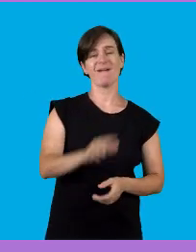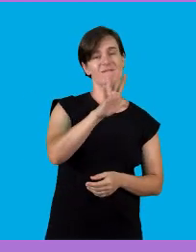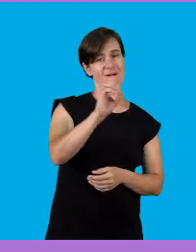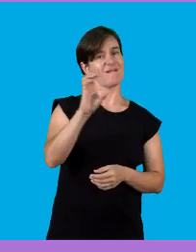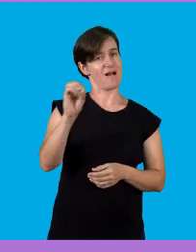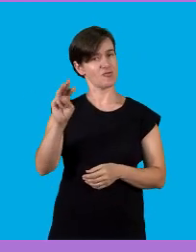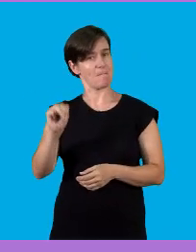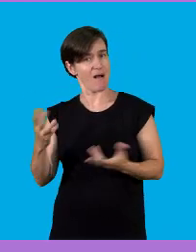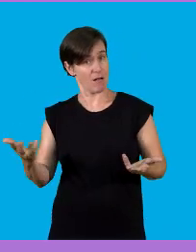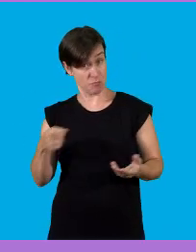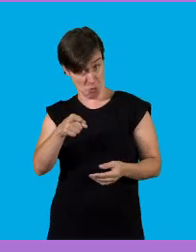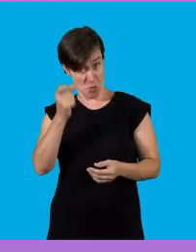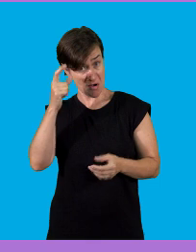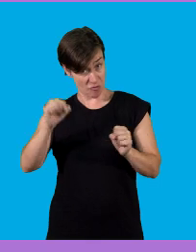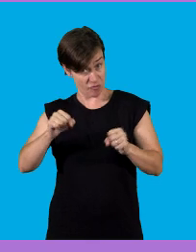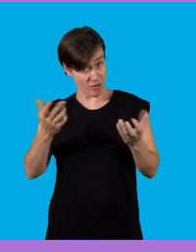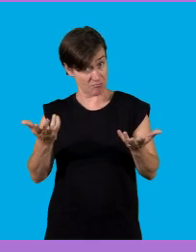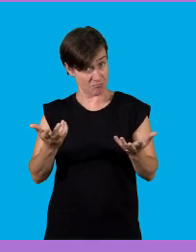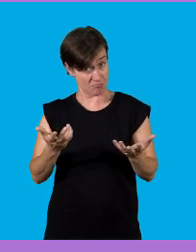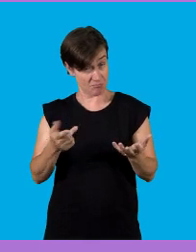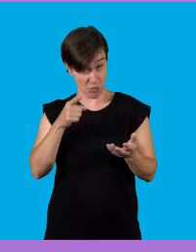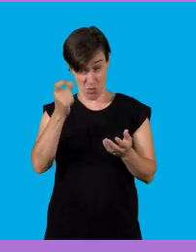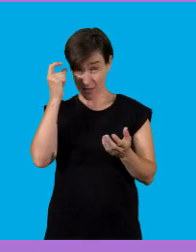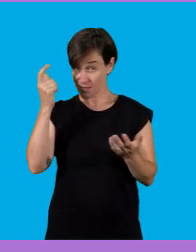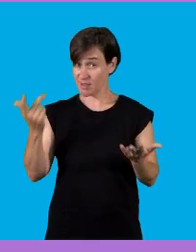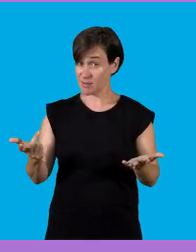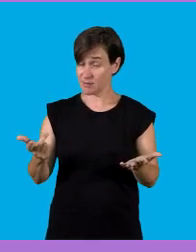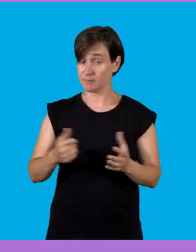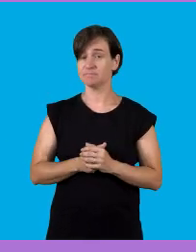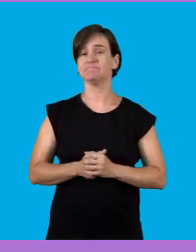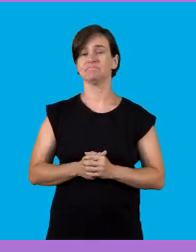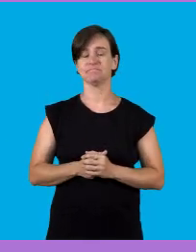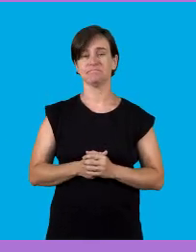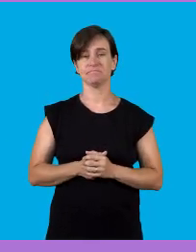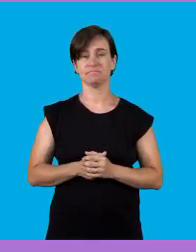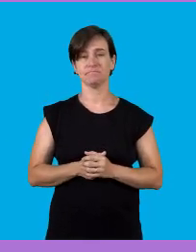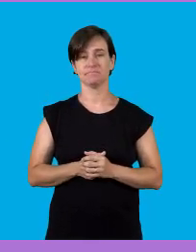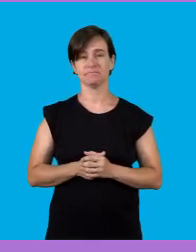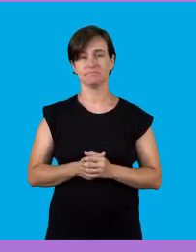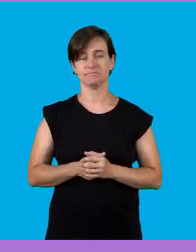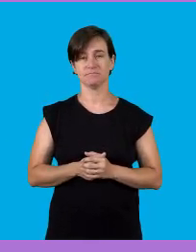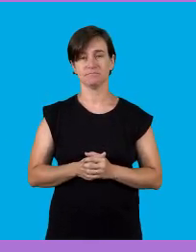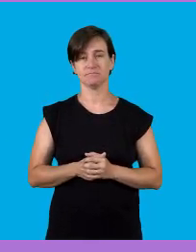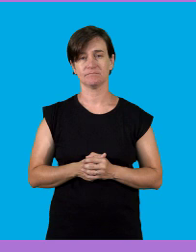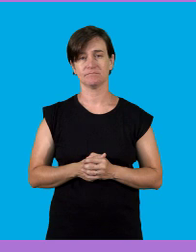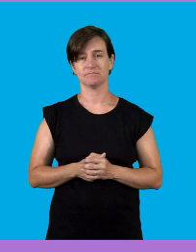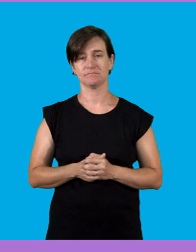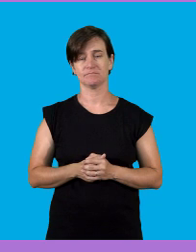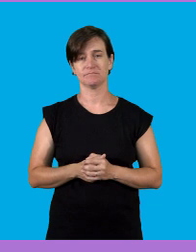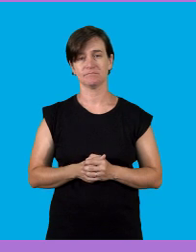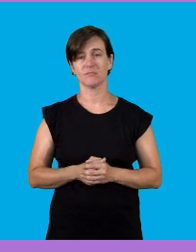will give me 500 miles. We agree. Guys, are we clear on that? So what I do here, I'll also do on the side of